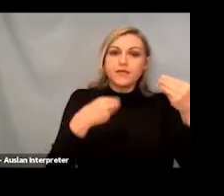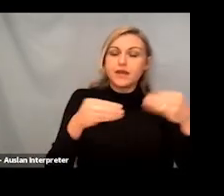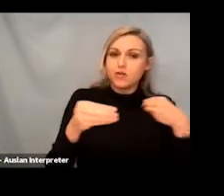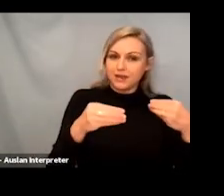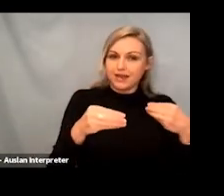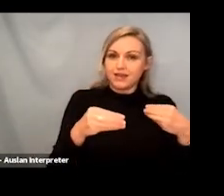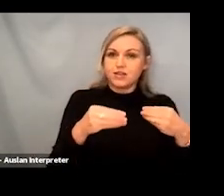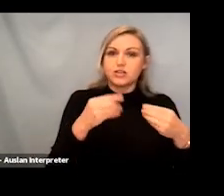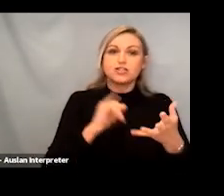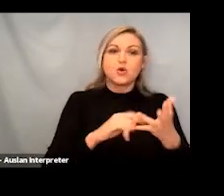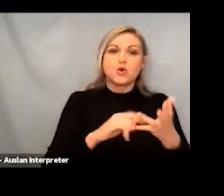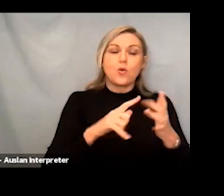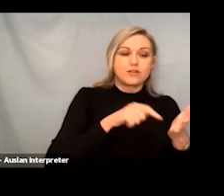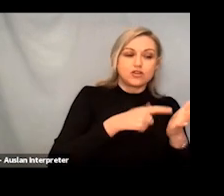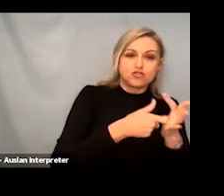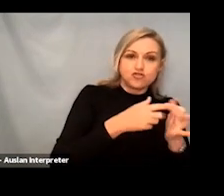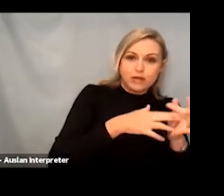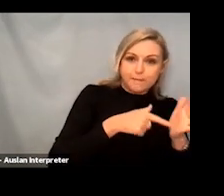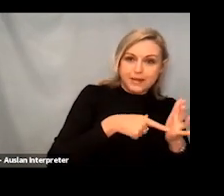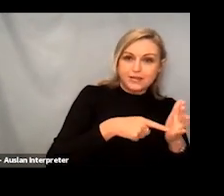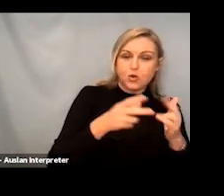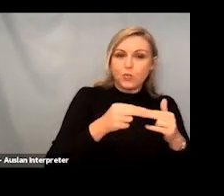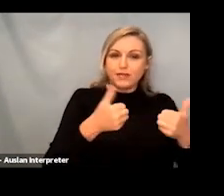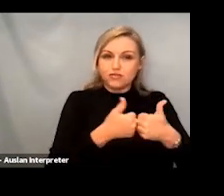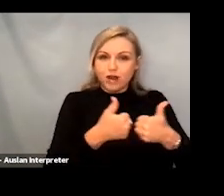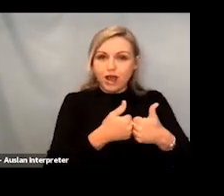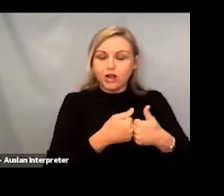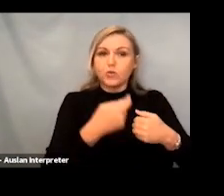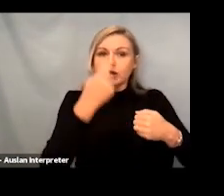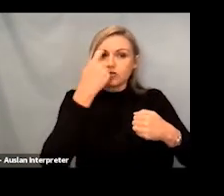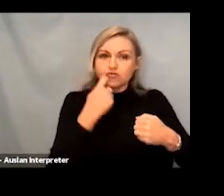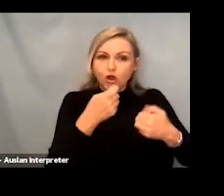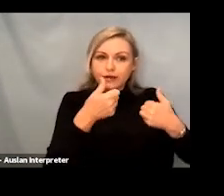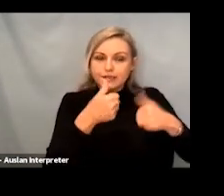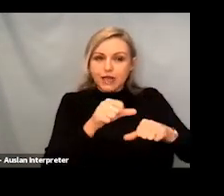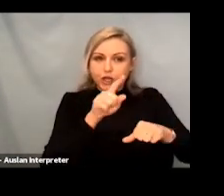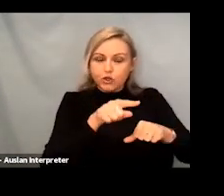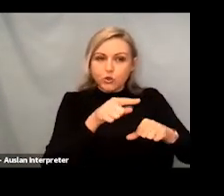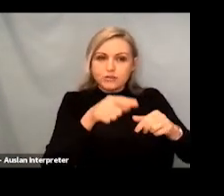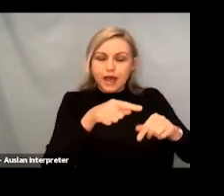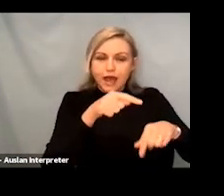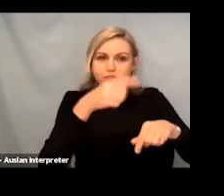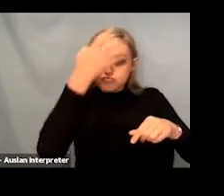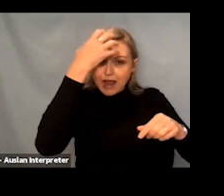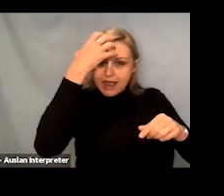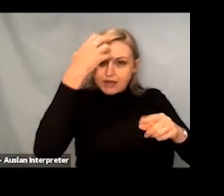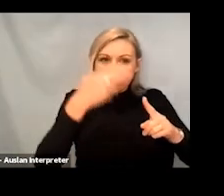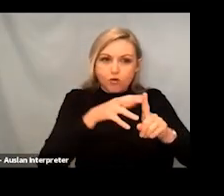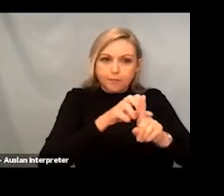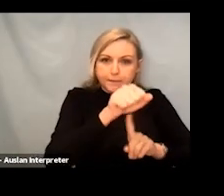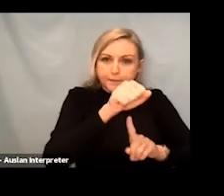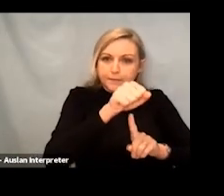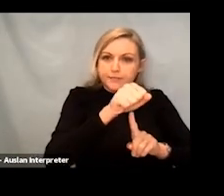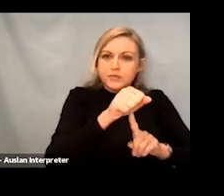a combination treatment, you're trying to, harness, exploit that window of opportunity for therapeutic